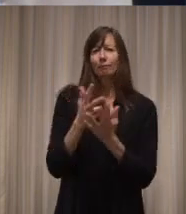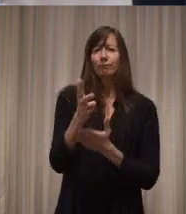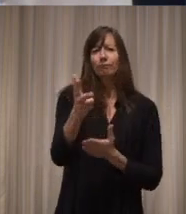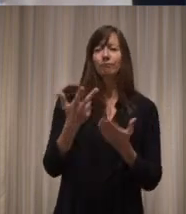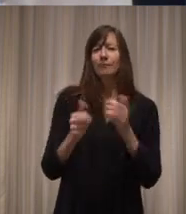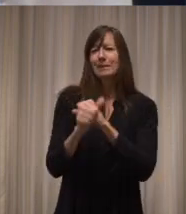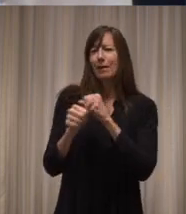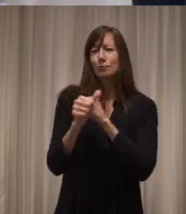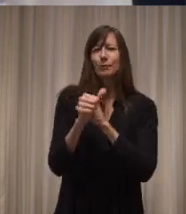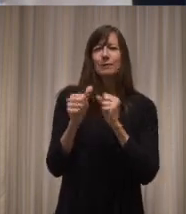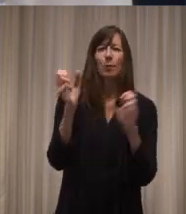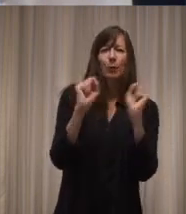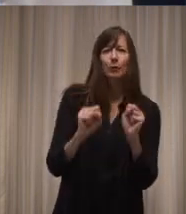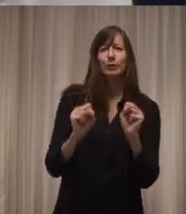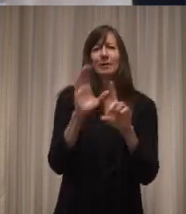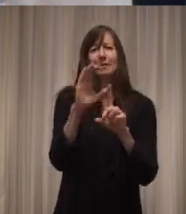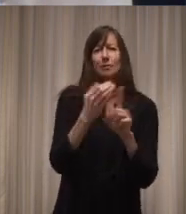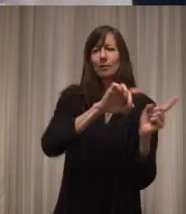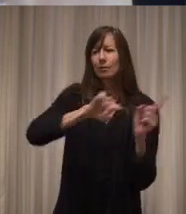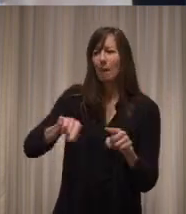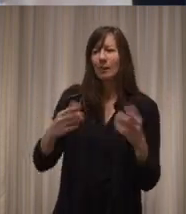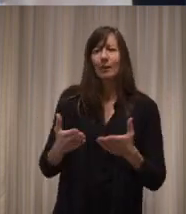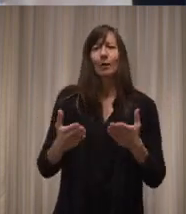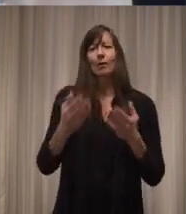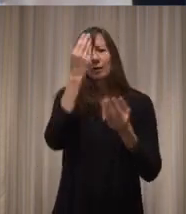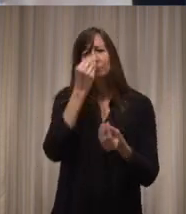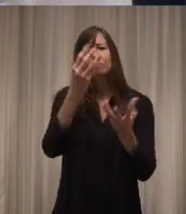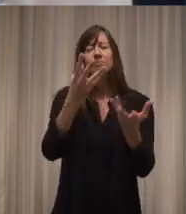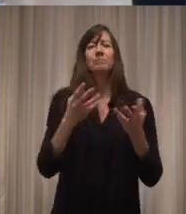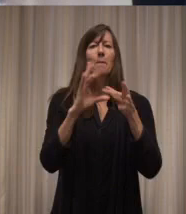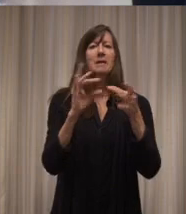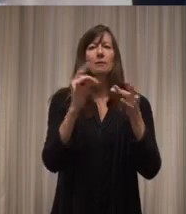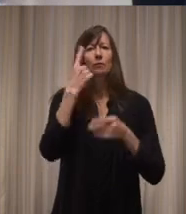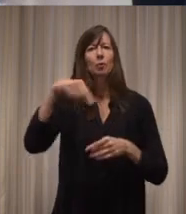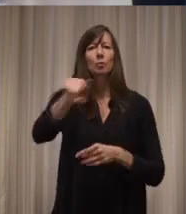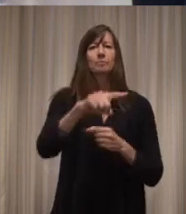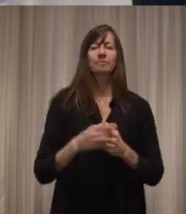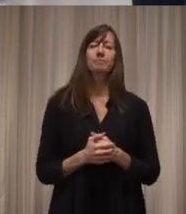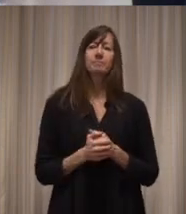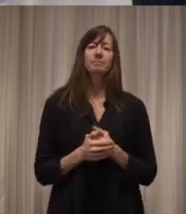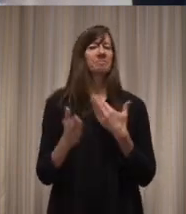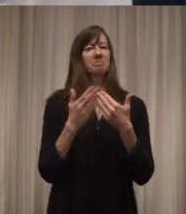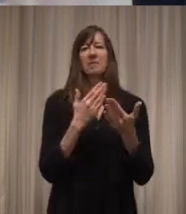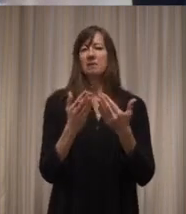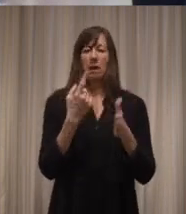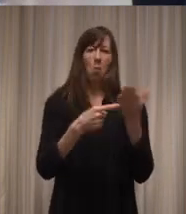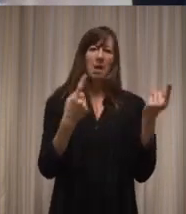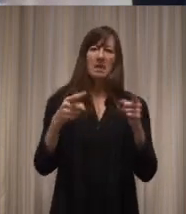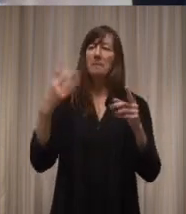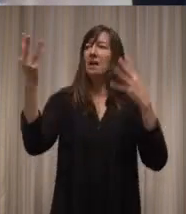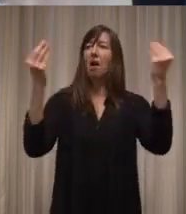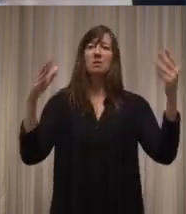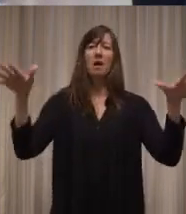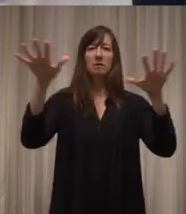dangerous conditions and the winter conditions to get here and get this message to you. No matter what's happening, we are here for you